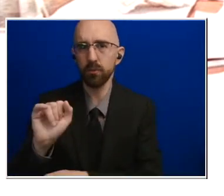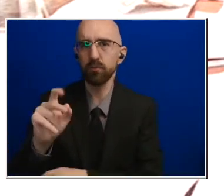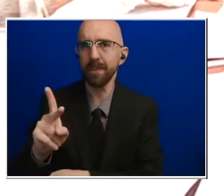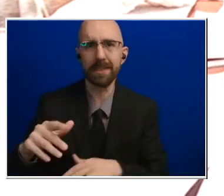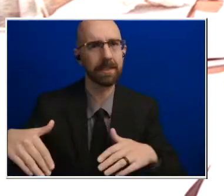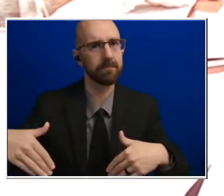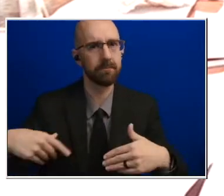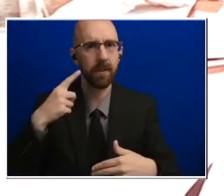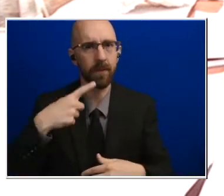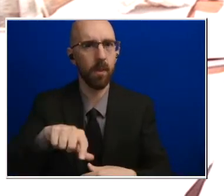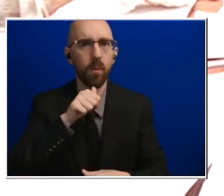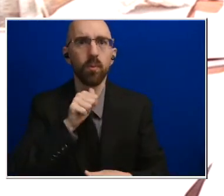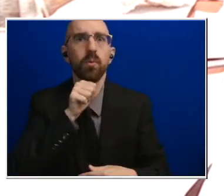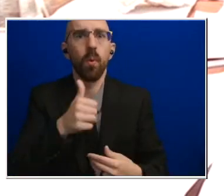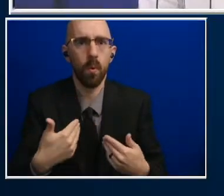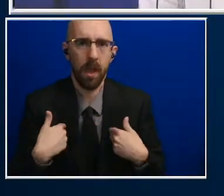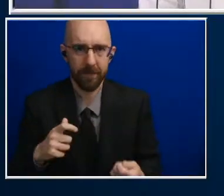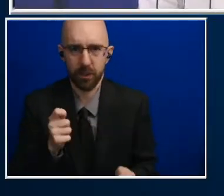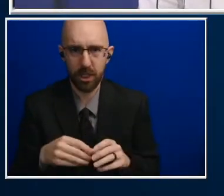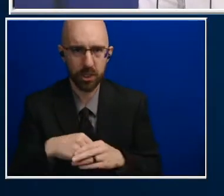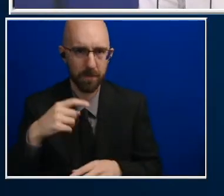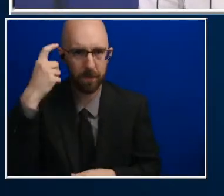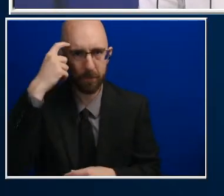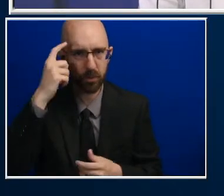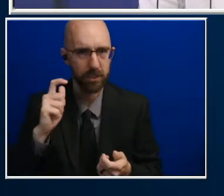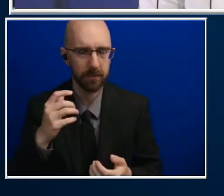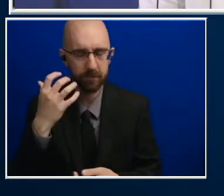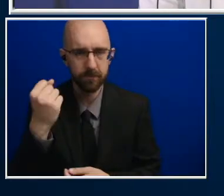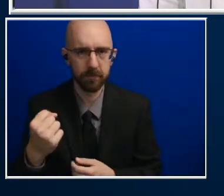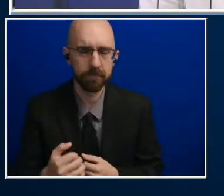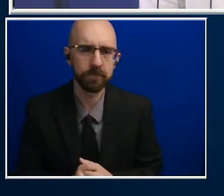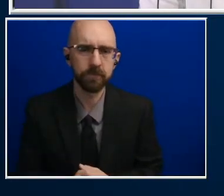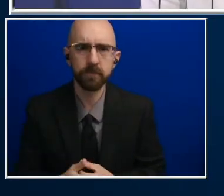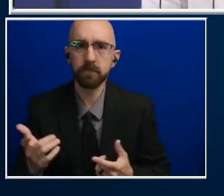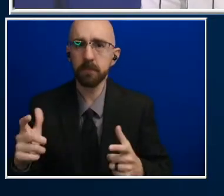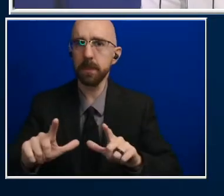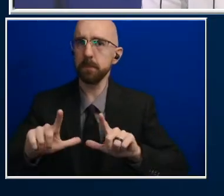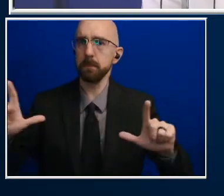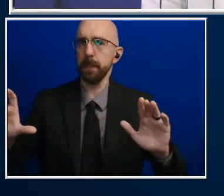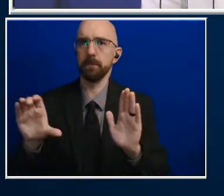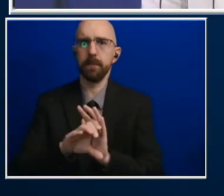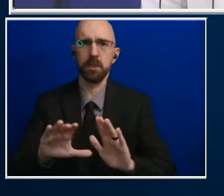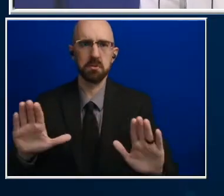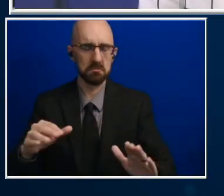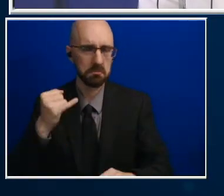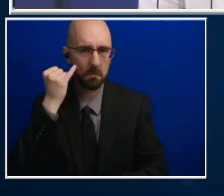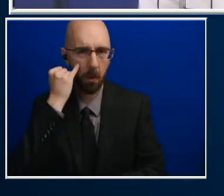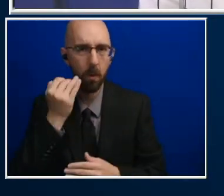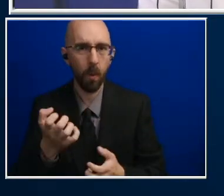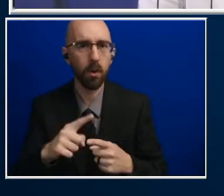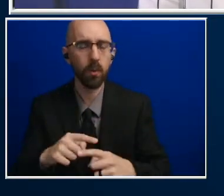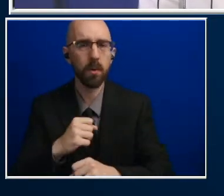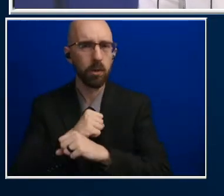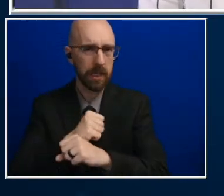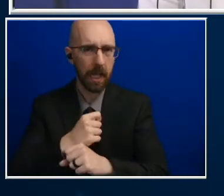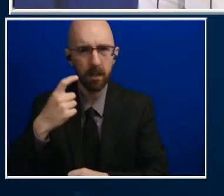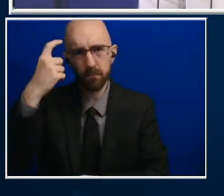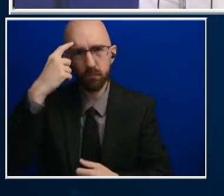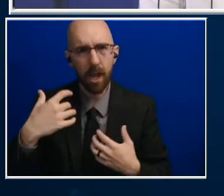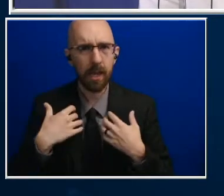who don't have memory changes. Dr. Burns, big picture, if someone wants to protect their brain health, what should they be